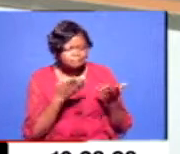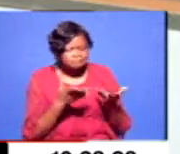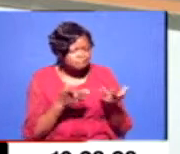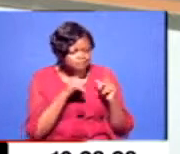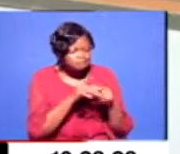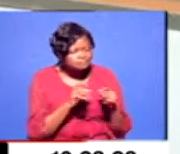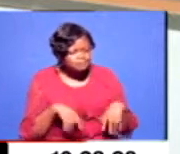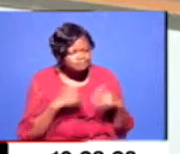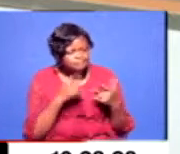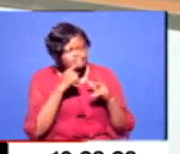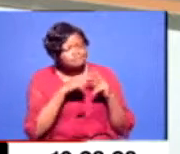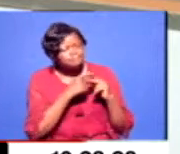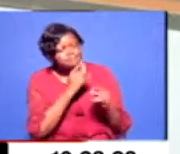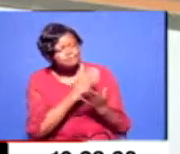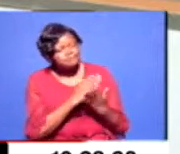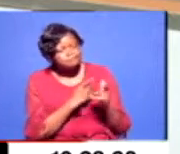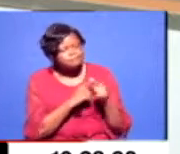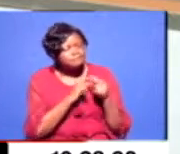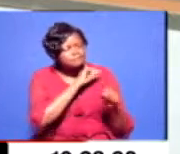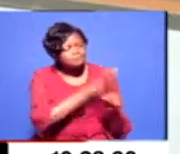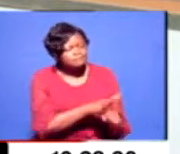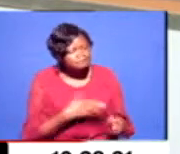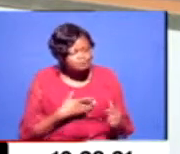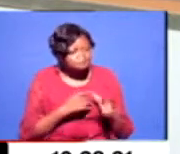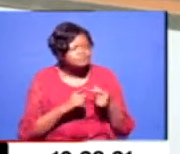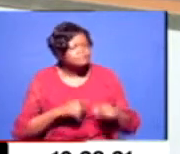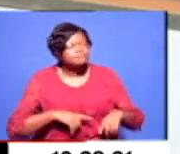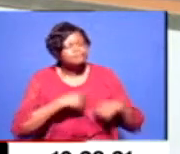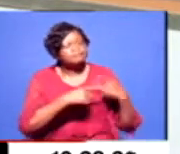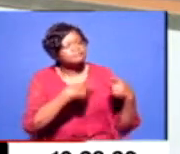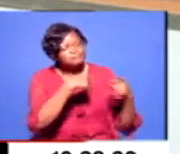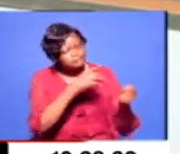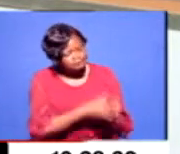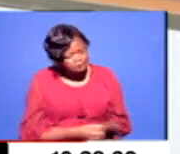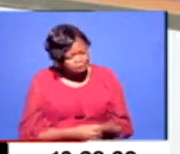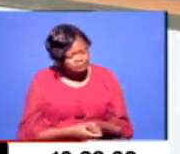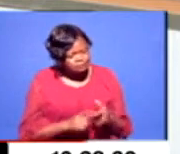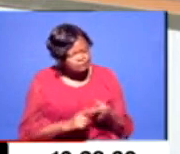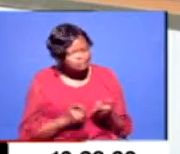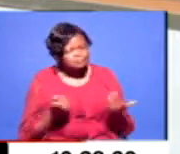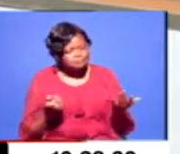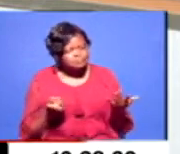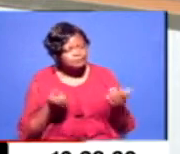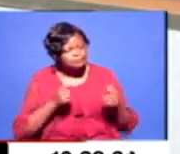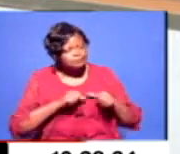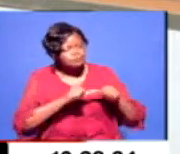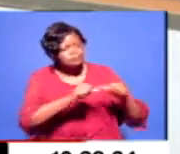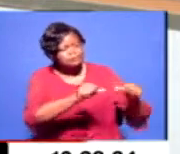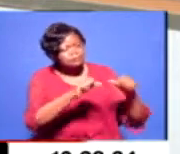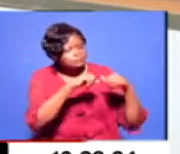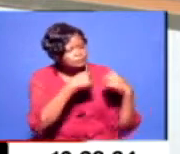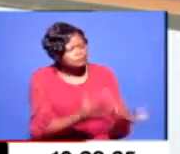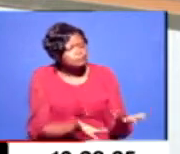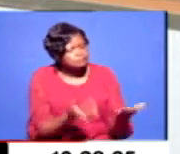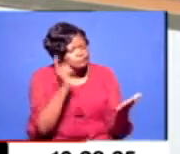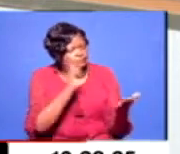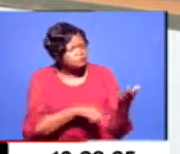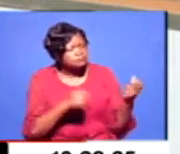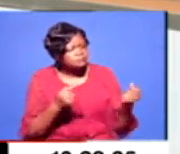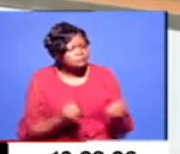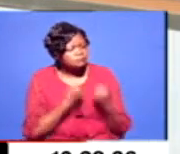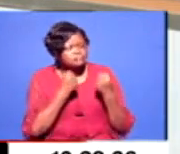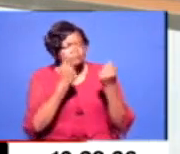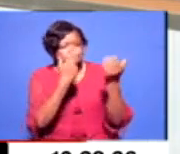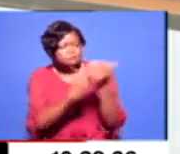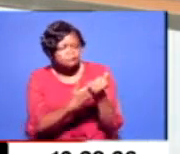the COVID came, you still remained afloat, you're still doing it today. Have you even had partners to assist in